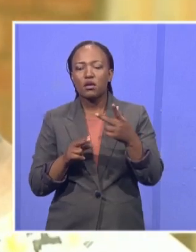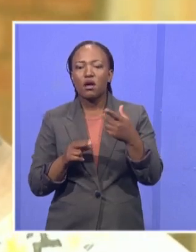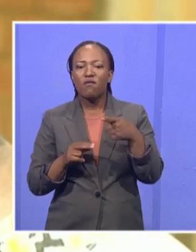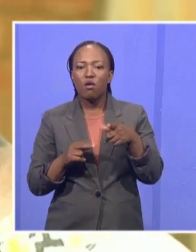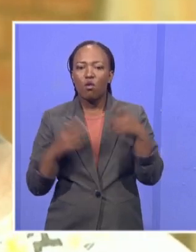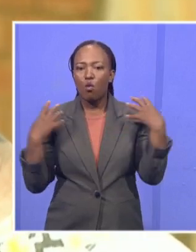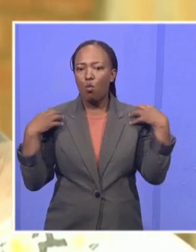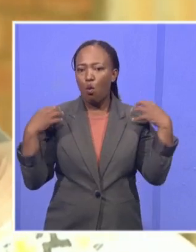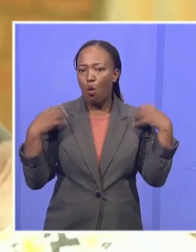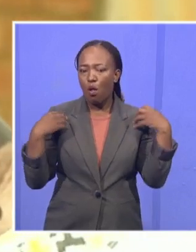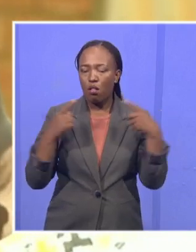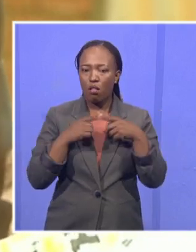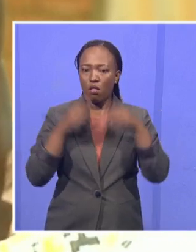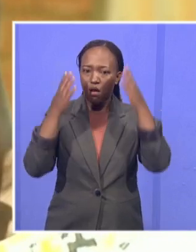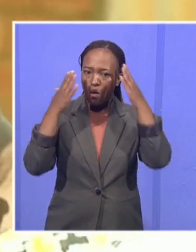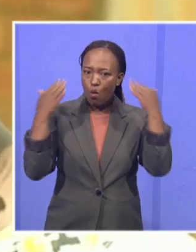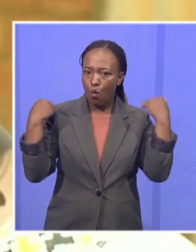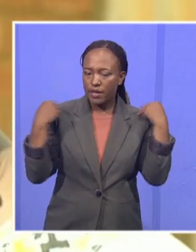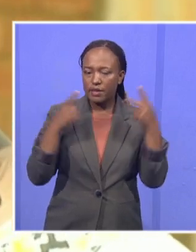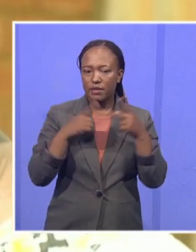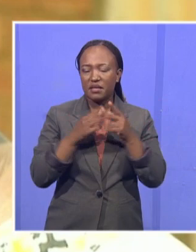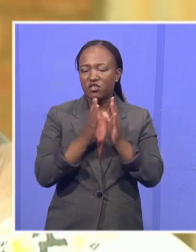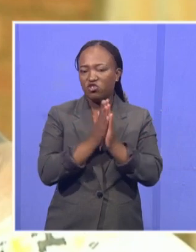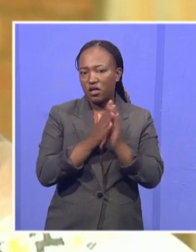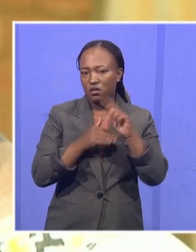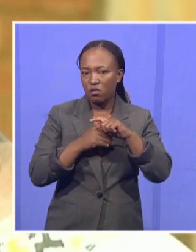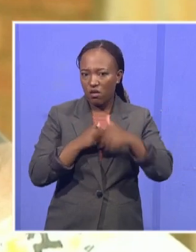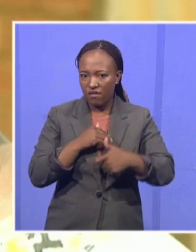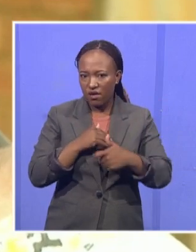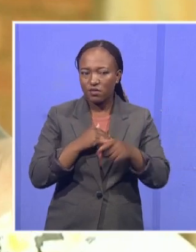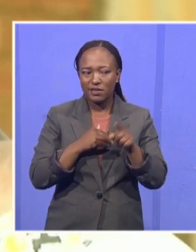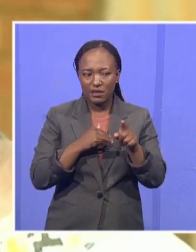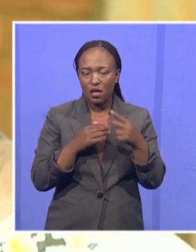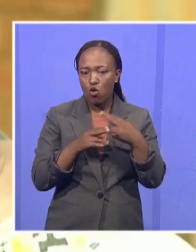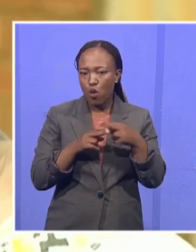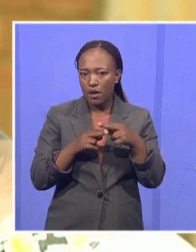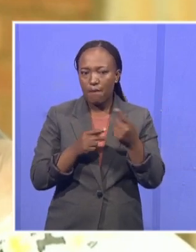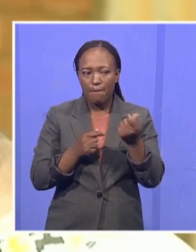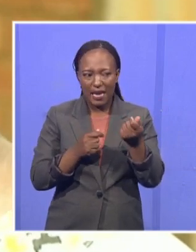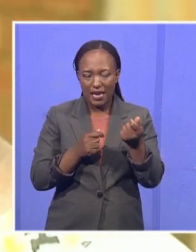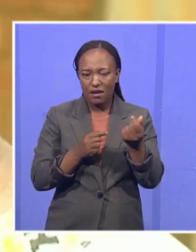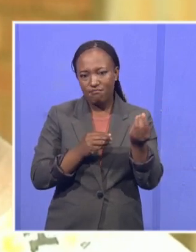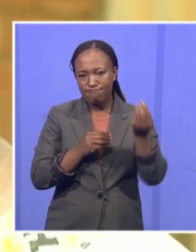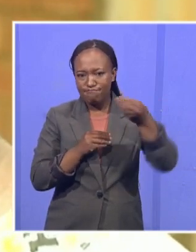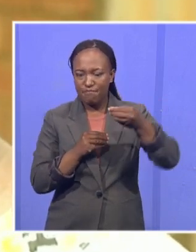weddings and church conferences. So somehow we are able to augment